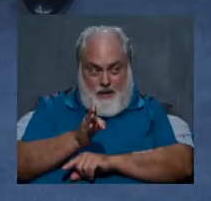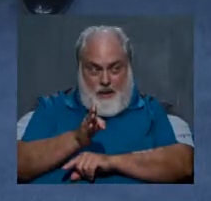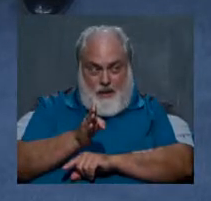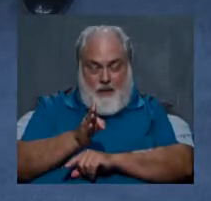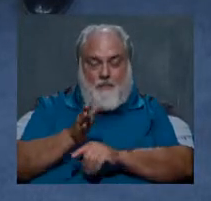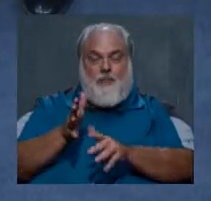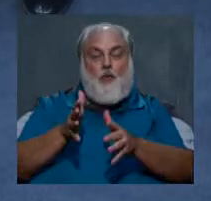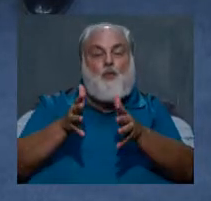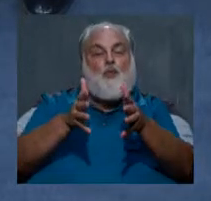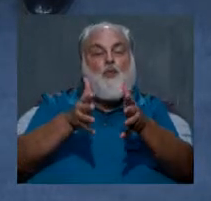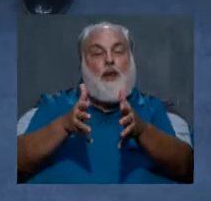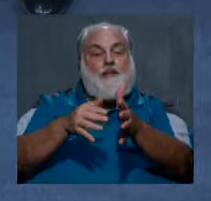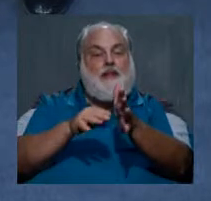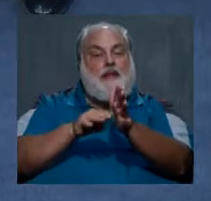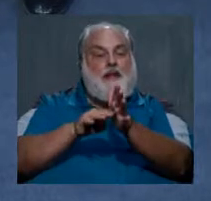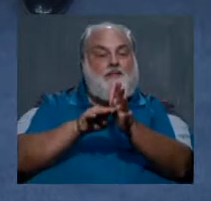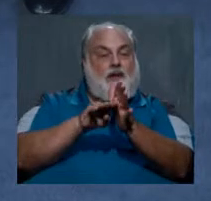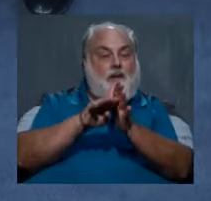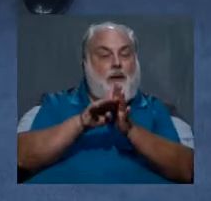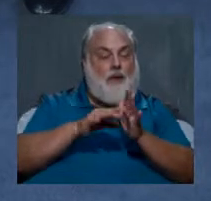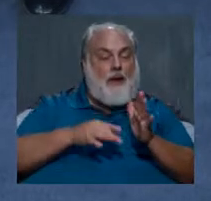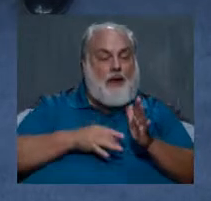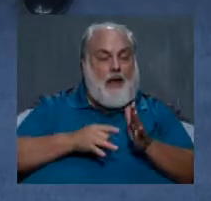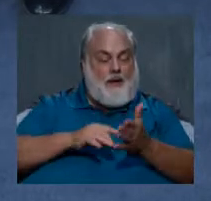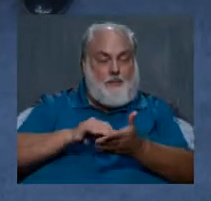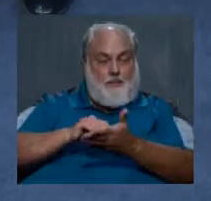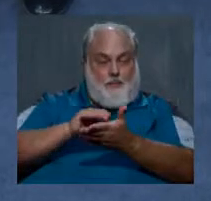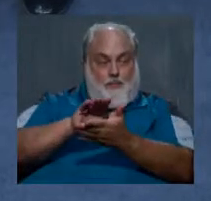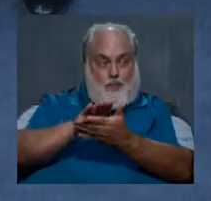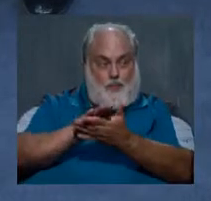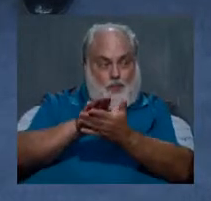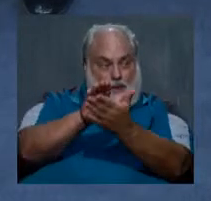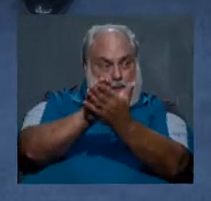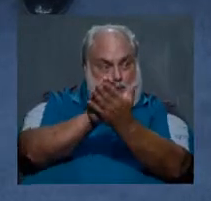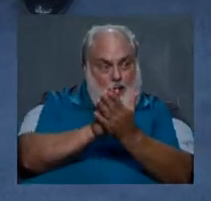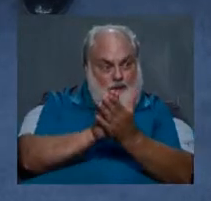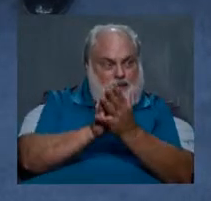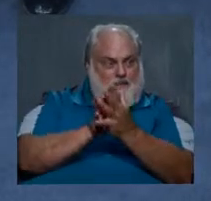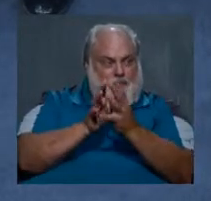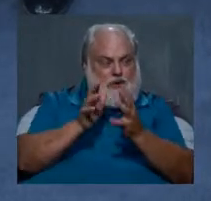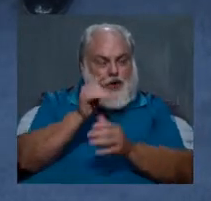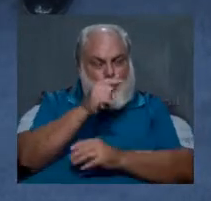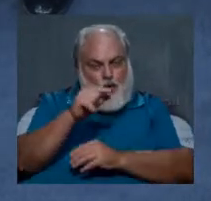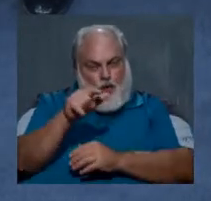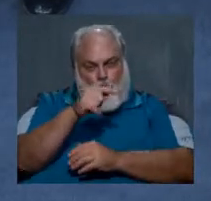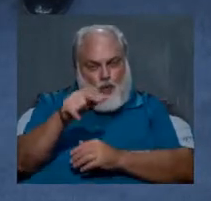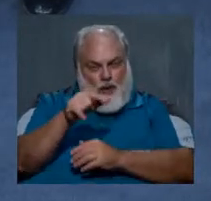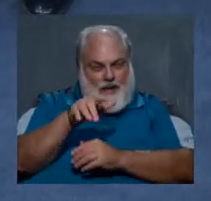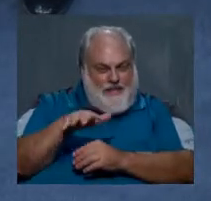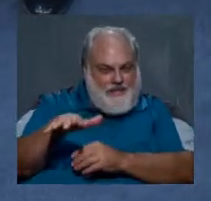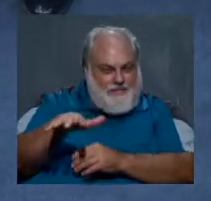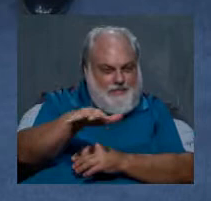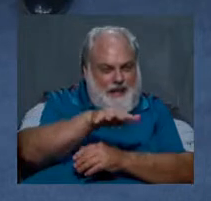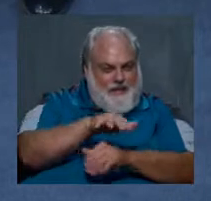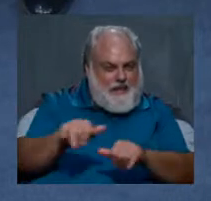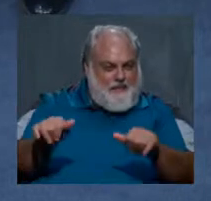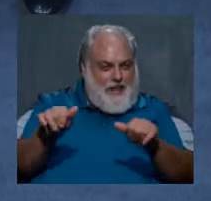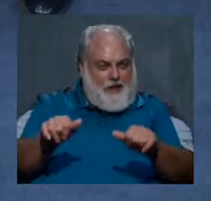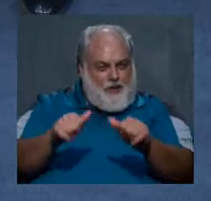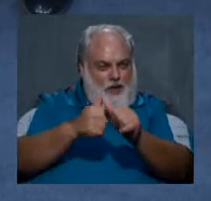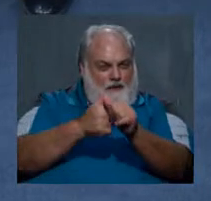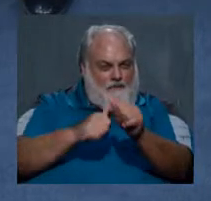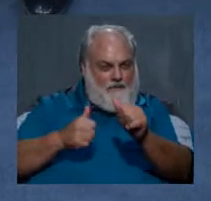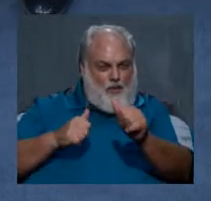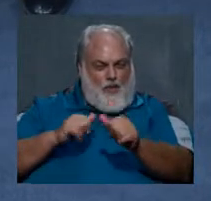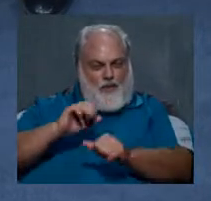the development, I would just like at this time to go on the record to request as much green space as possible to avoid